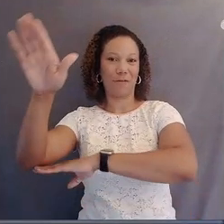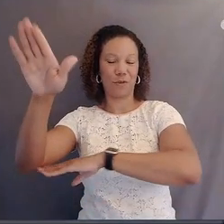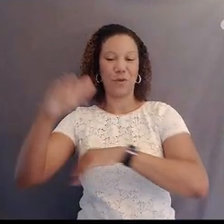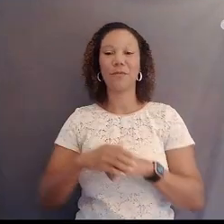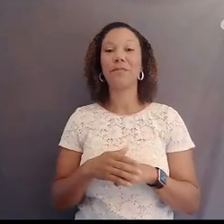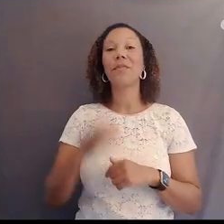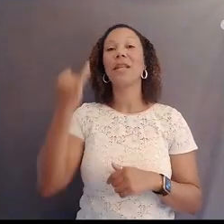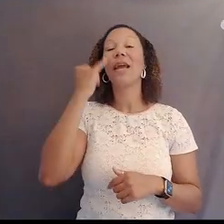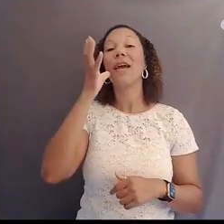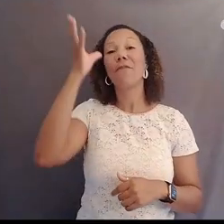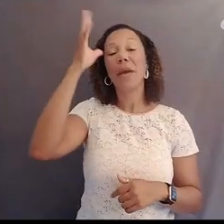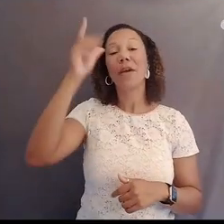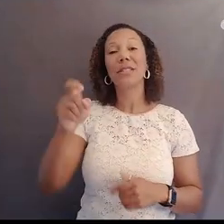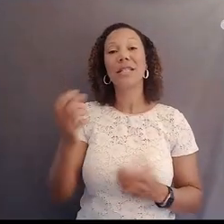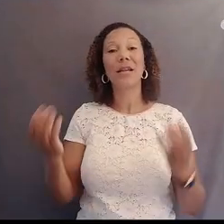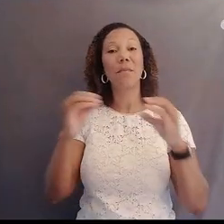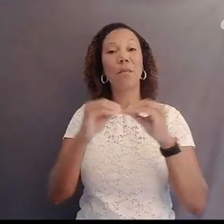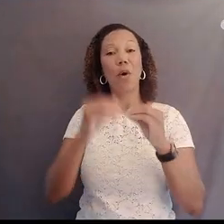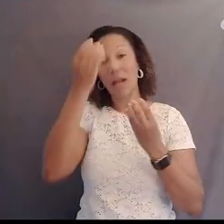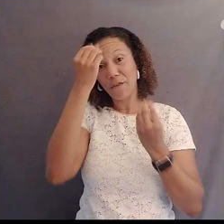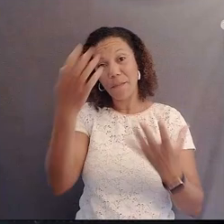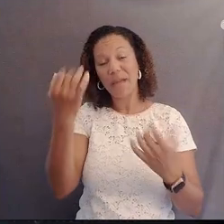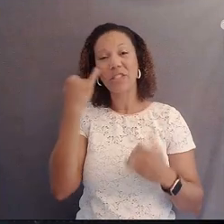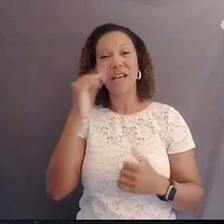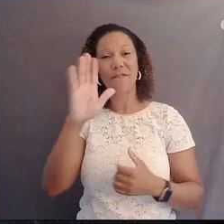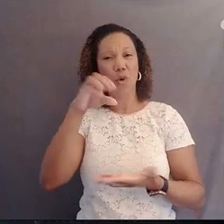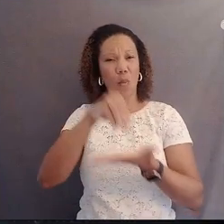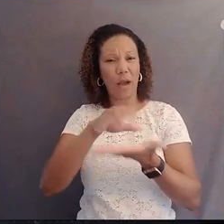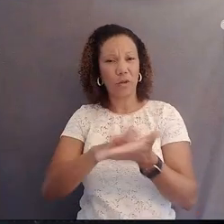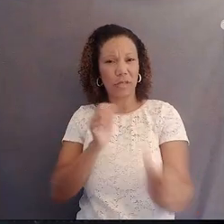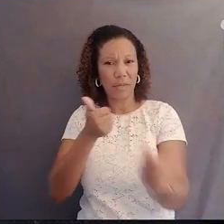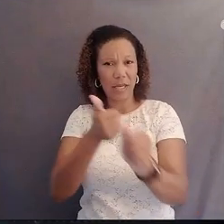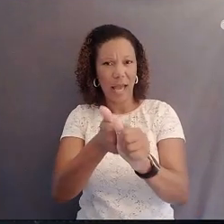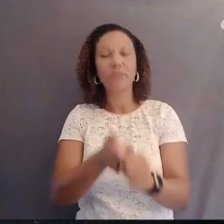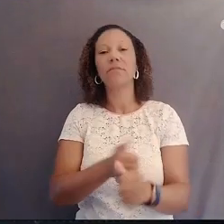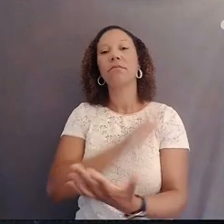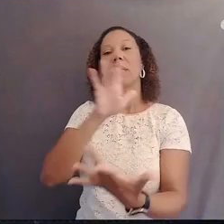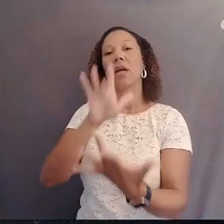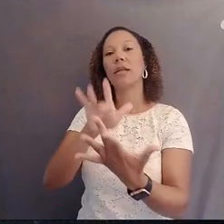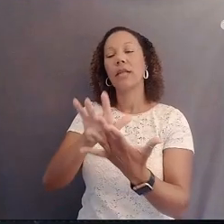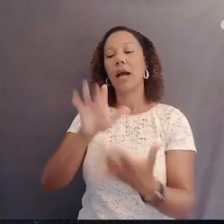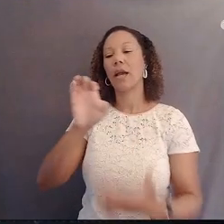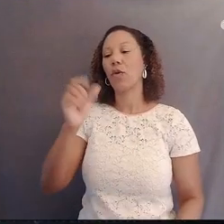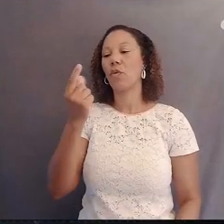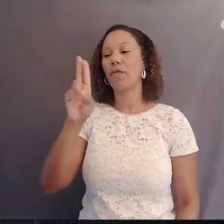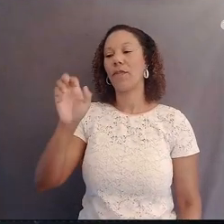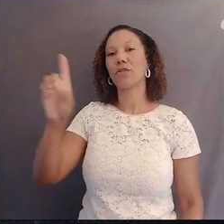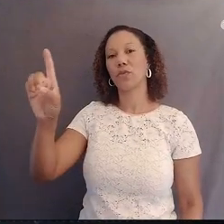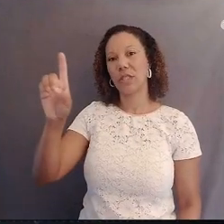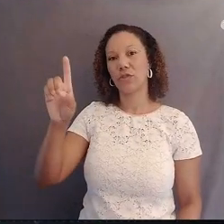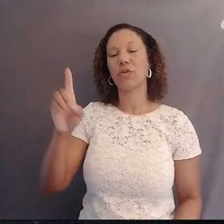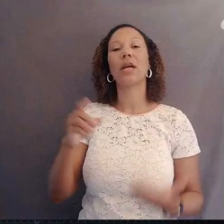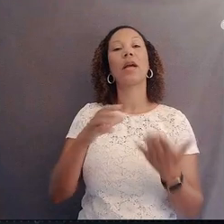charts or their shot chart is up to date, they should please call the Elk Grove Unified School District Student Support and